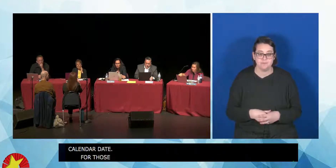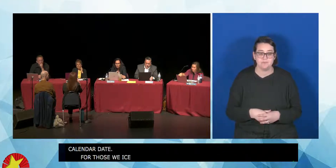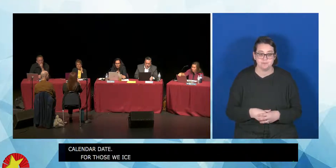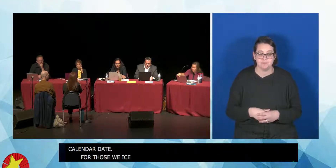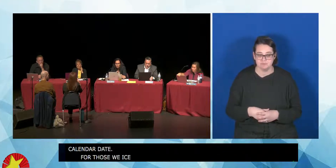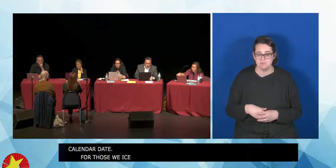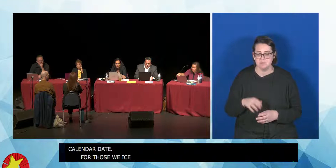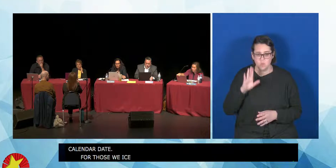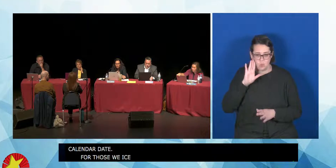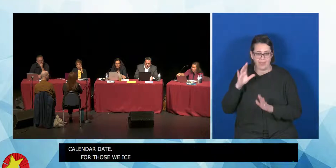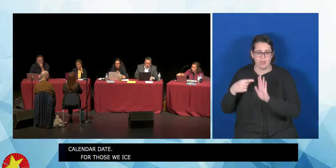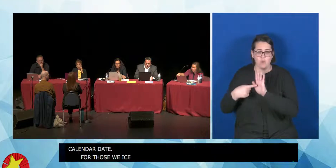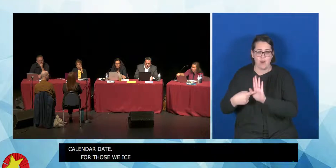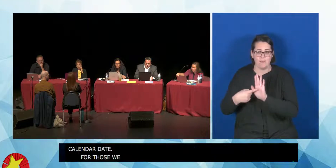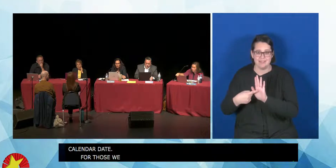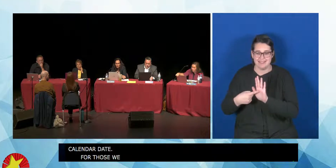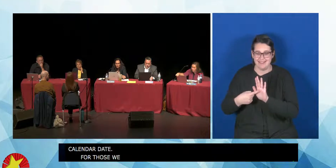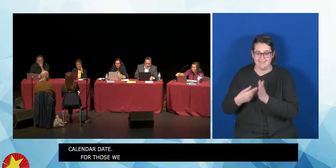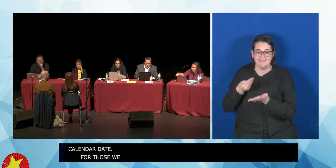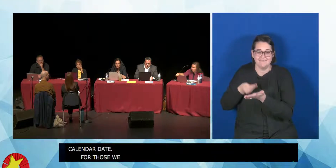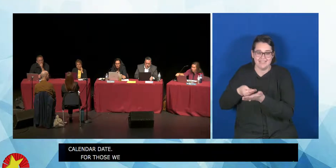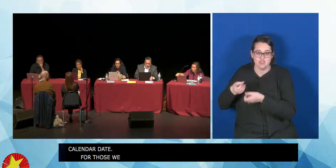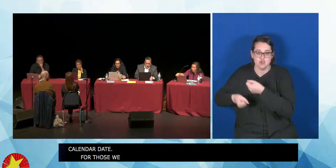to represent fiscal year 21.